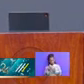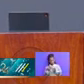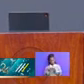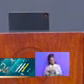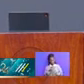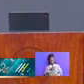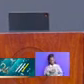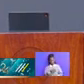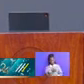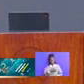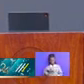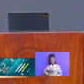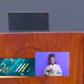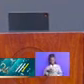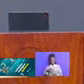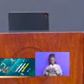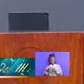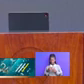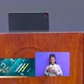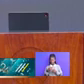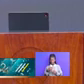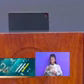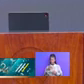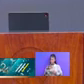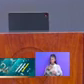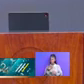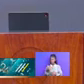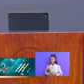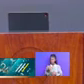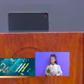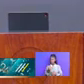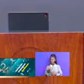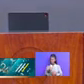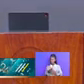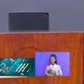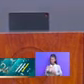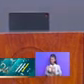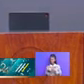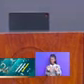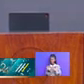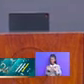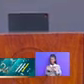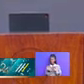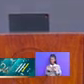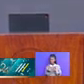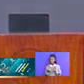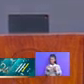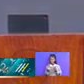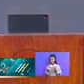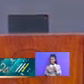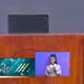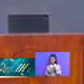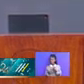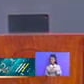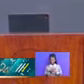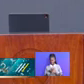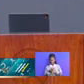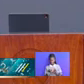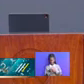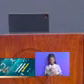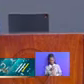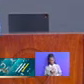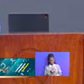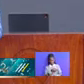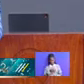in Switzerland and I don't want you to take it for granted because number one a nation like